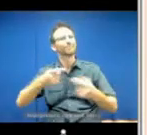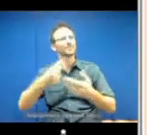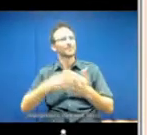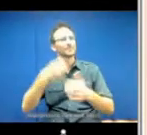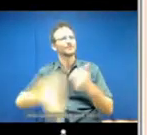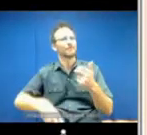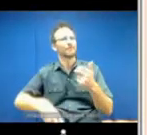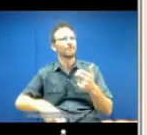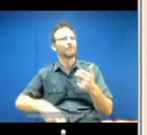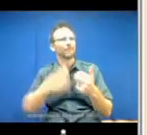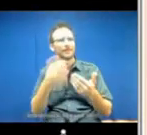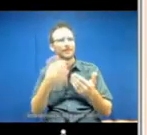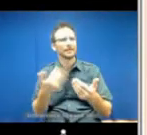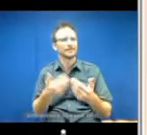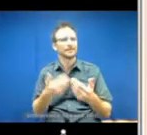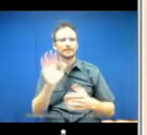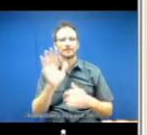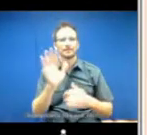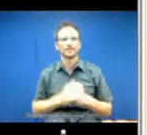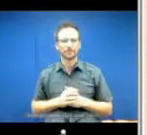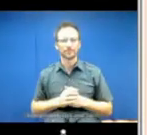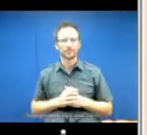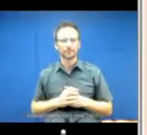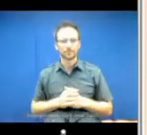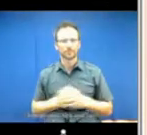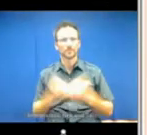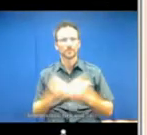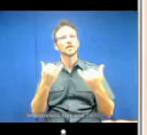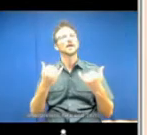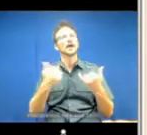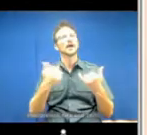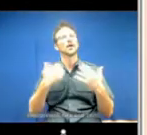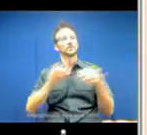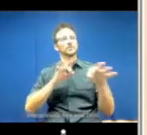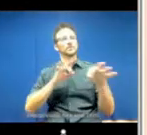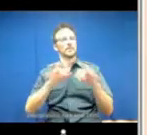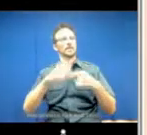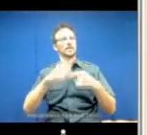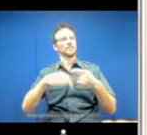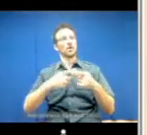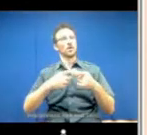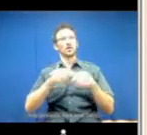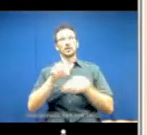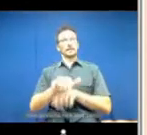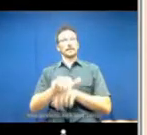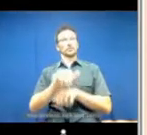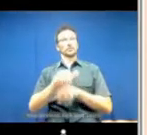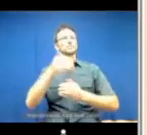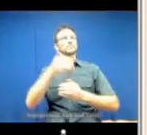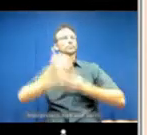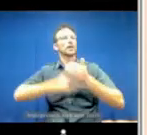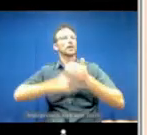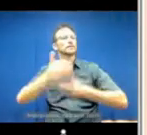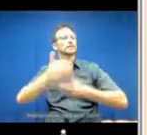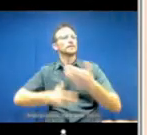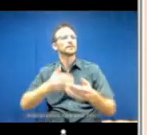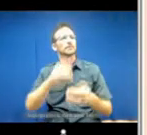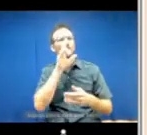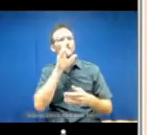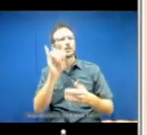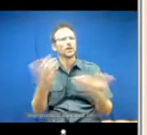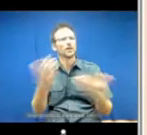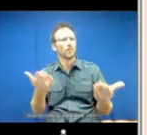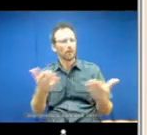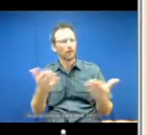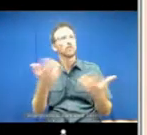So I want to talk just a little bit now about the process of what happens in a deposition. And I think that's important for